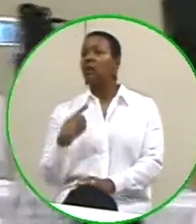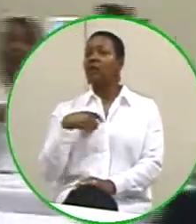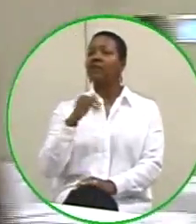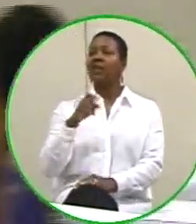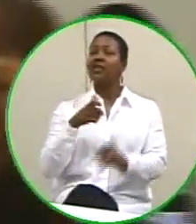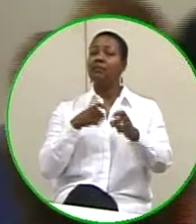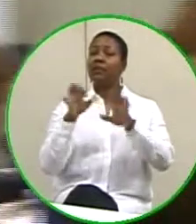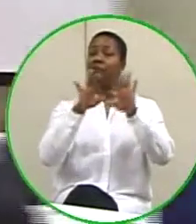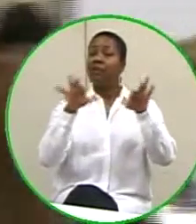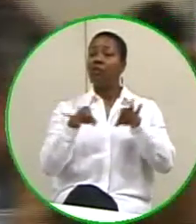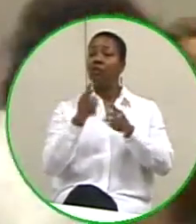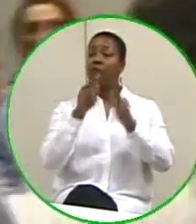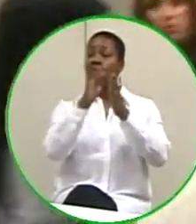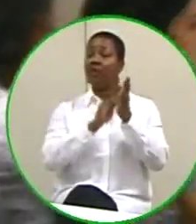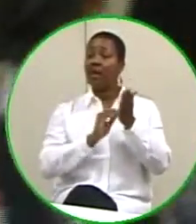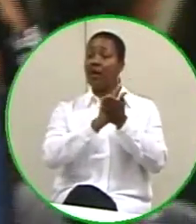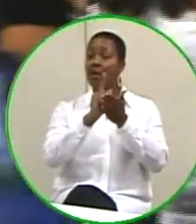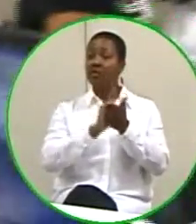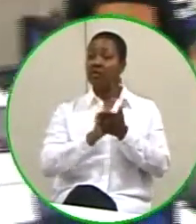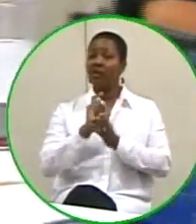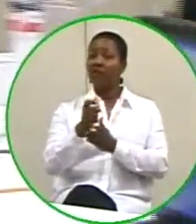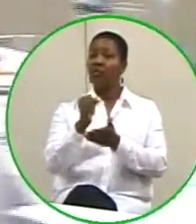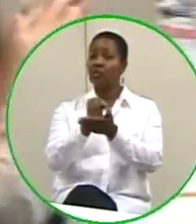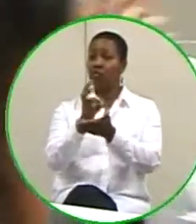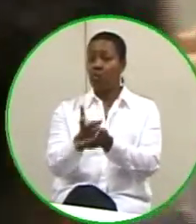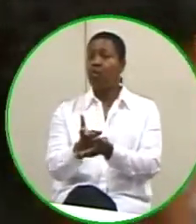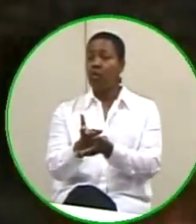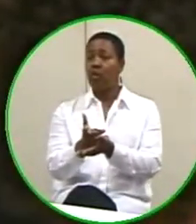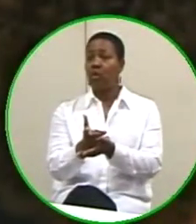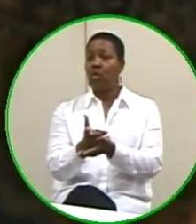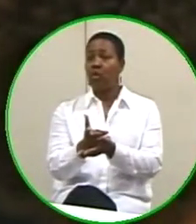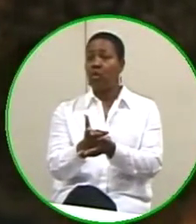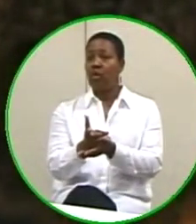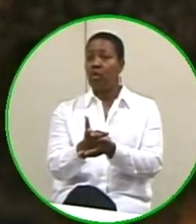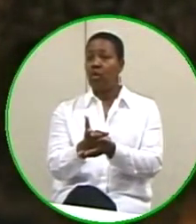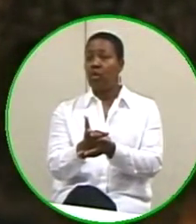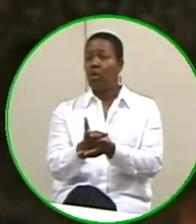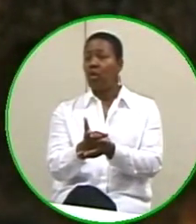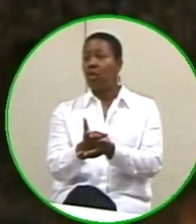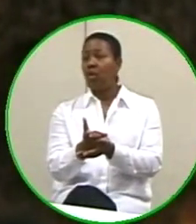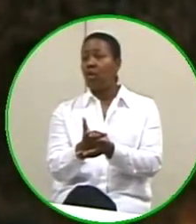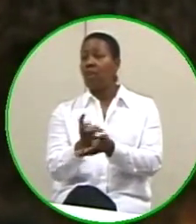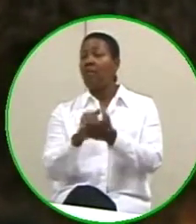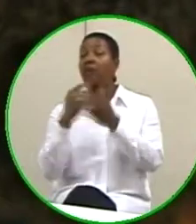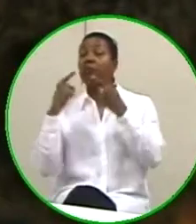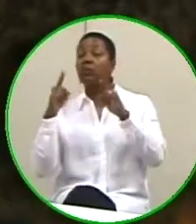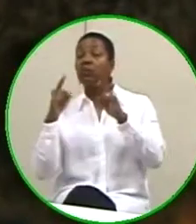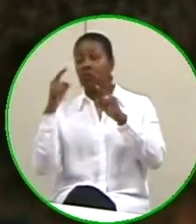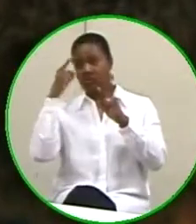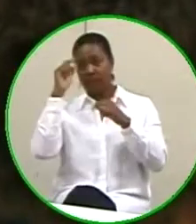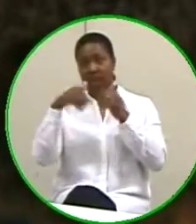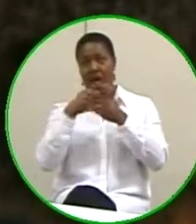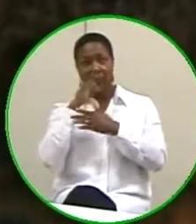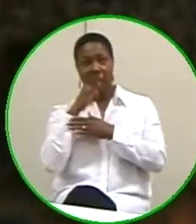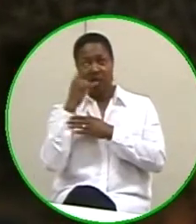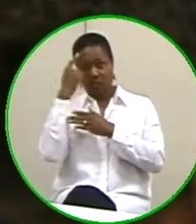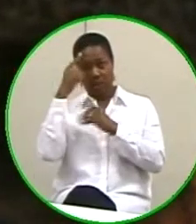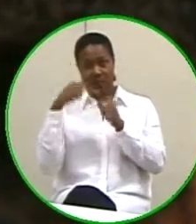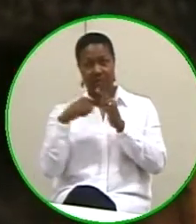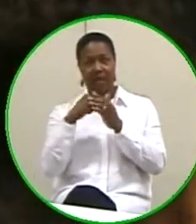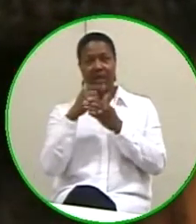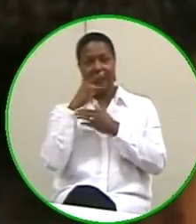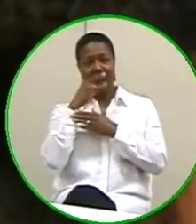have everybody fill out once a week and give it to the social worker. It's small enough that works. Yes. So that you think about every kid at least once a week for a